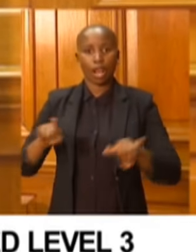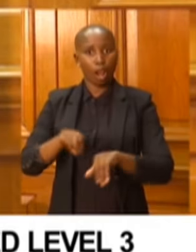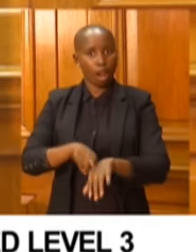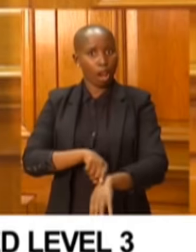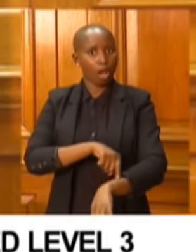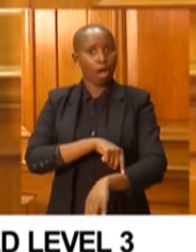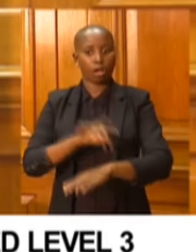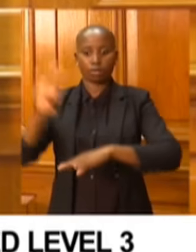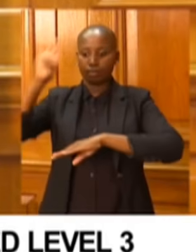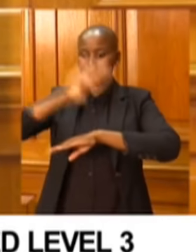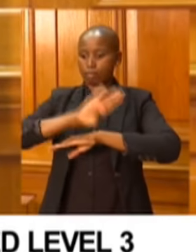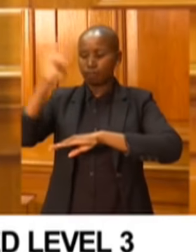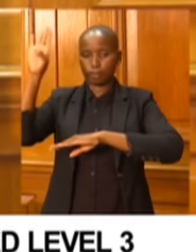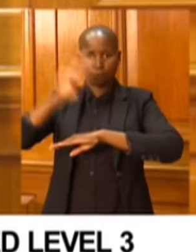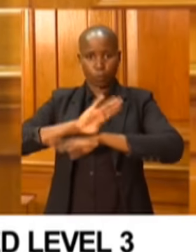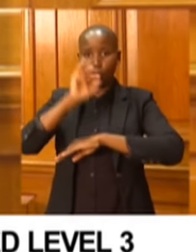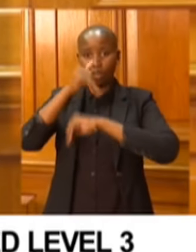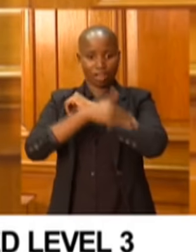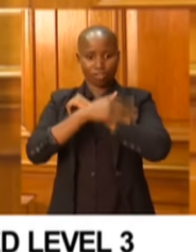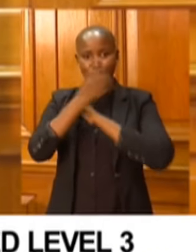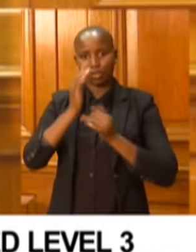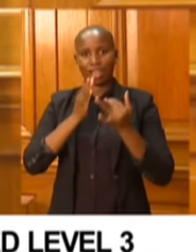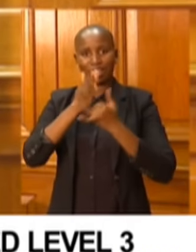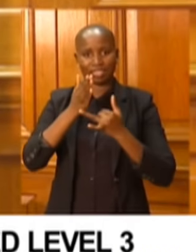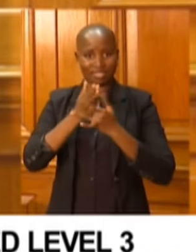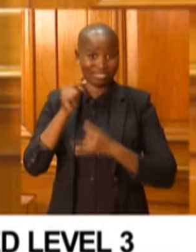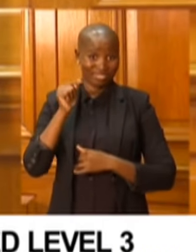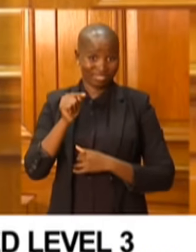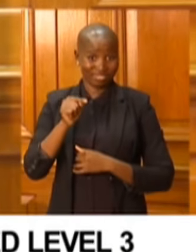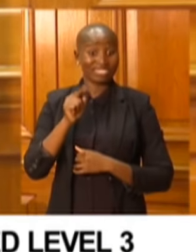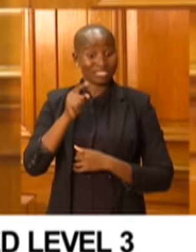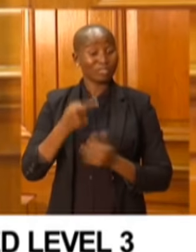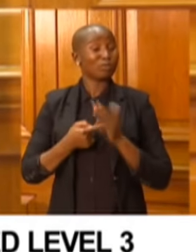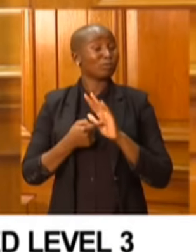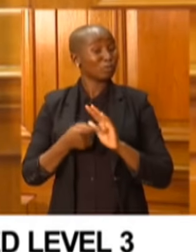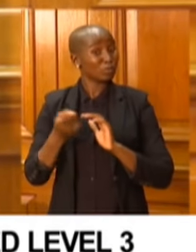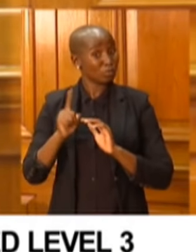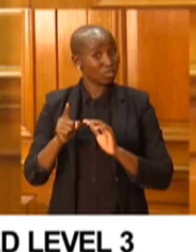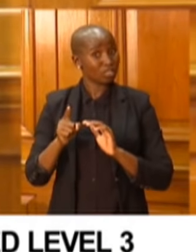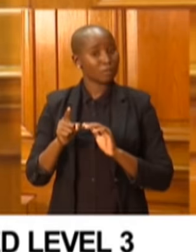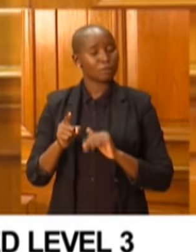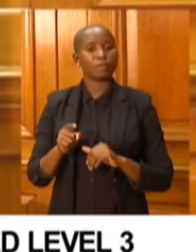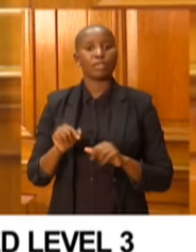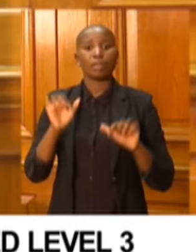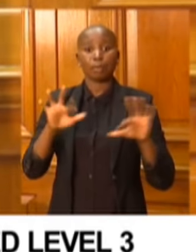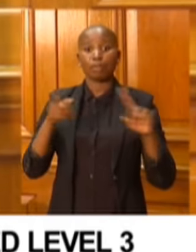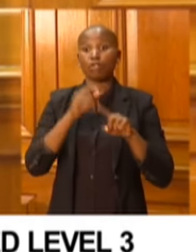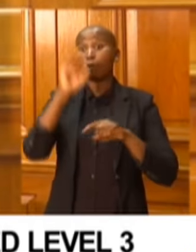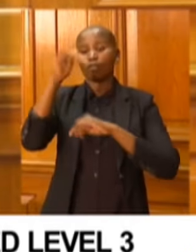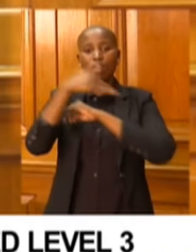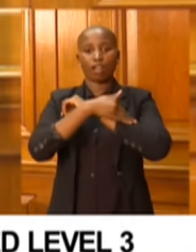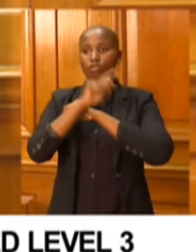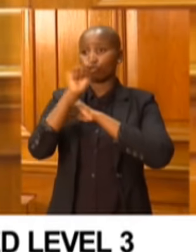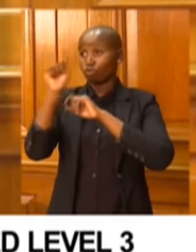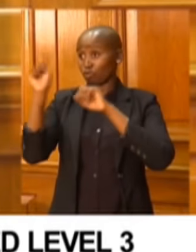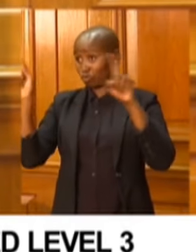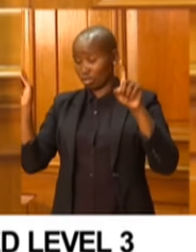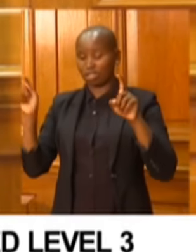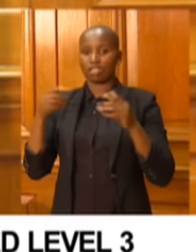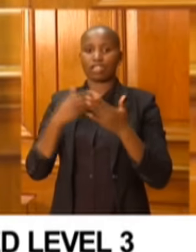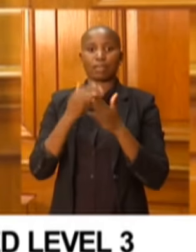it has been difficult to ensure that the health requirements for entry into South Africa are met,